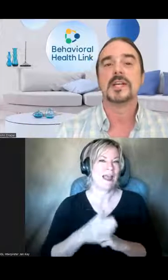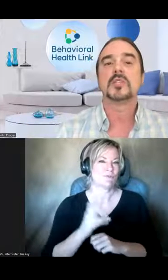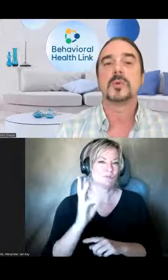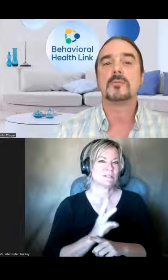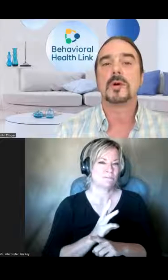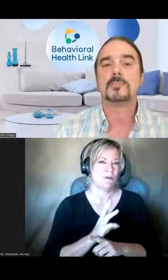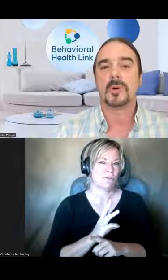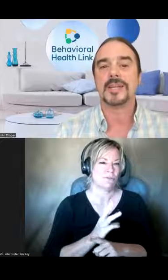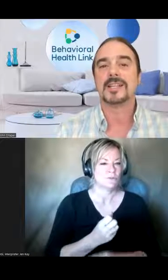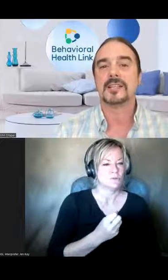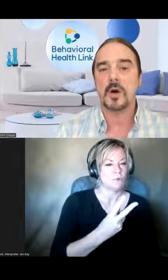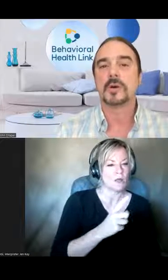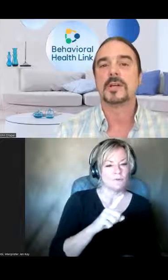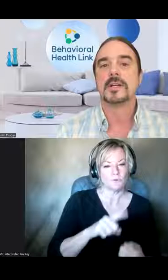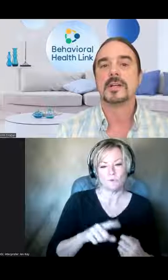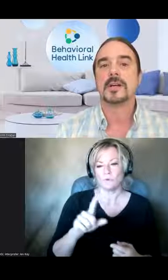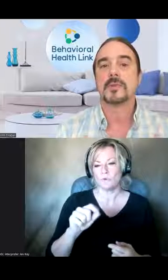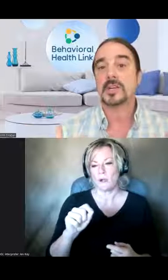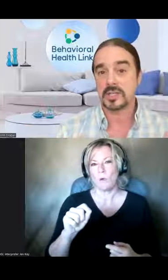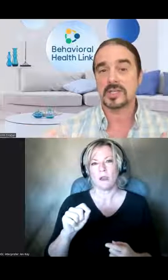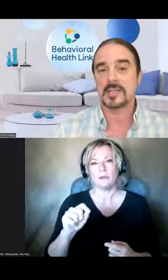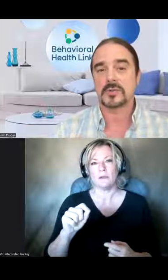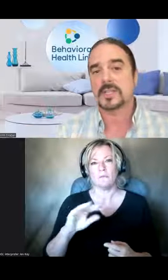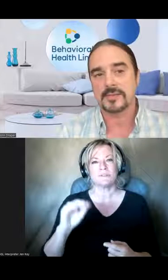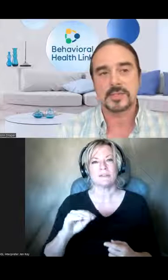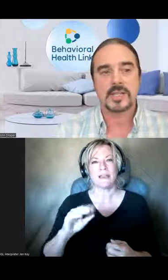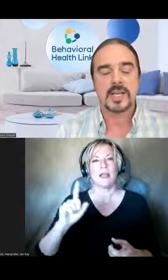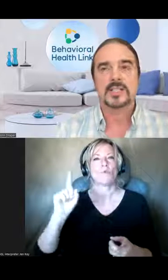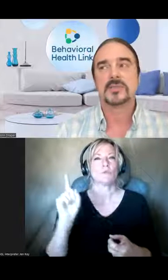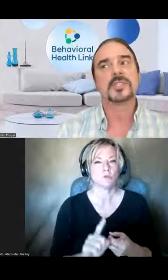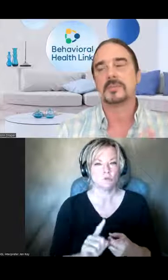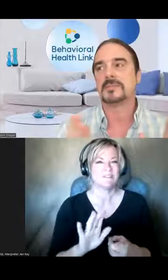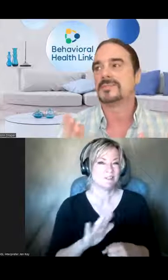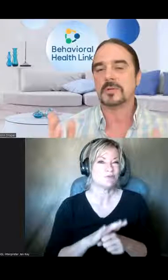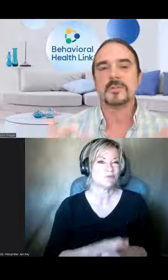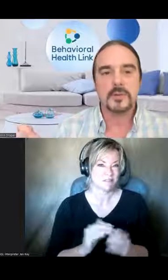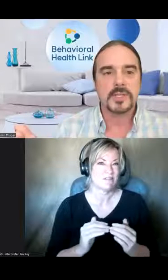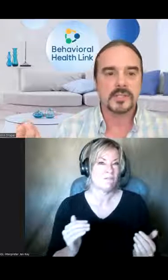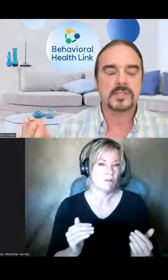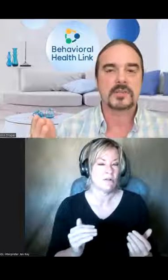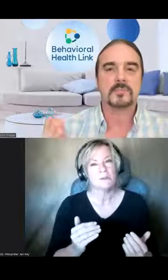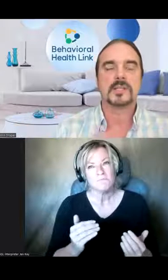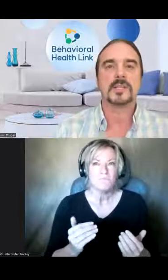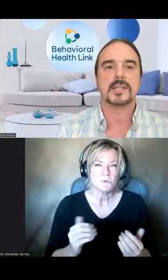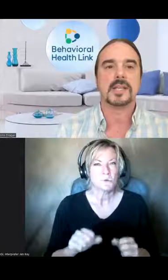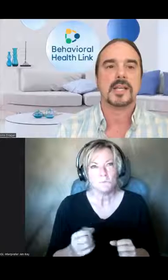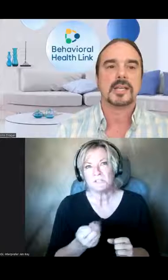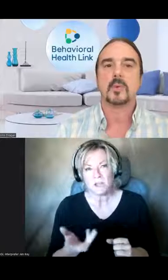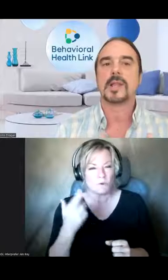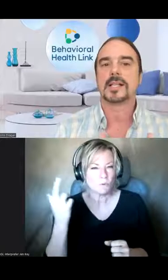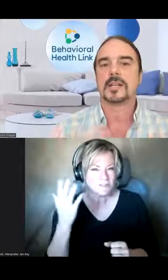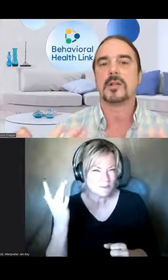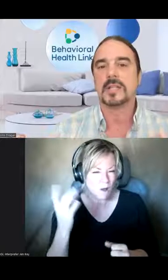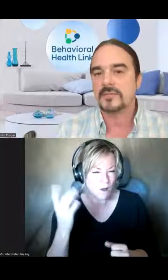to 21 point lower reduction in distress levels. So this could be due to a few reasons. It could be that